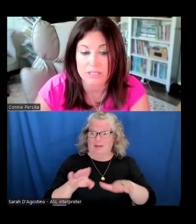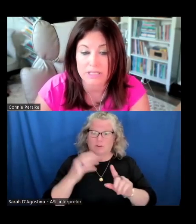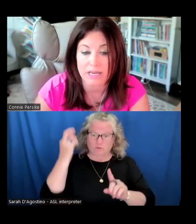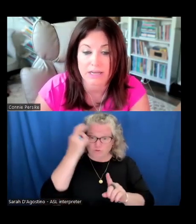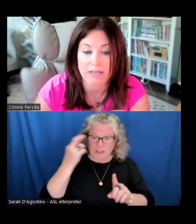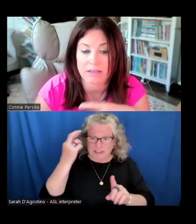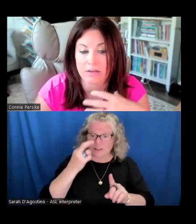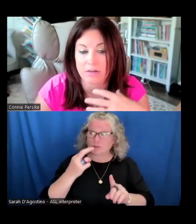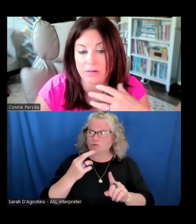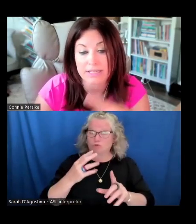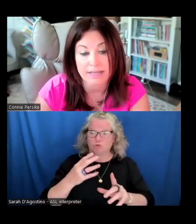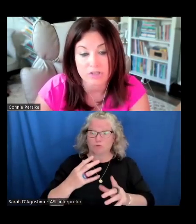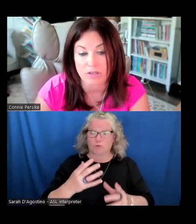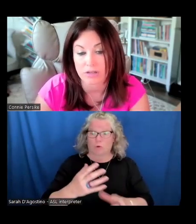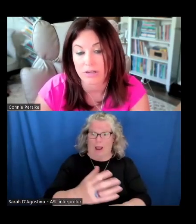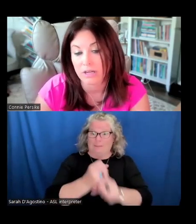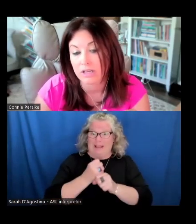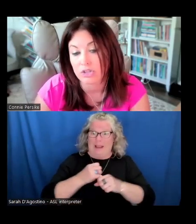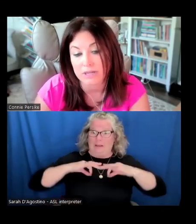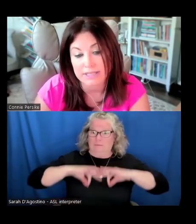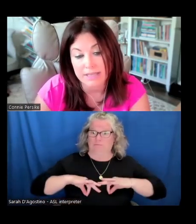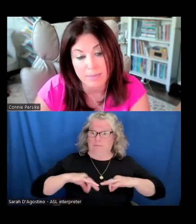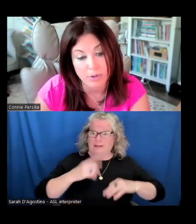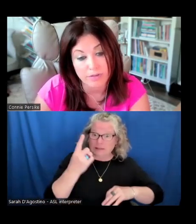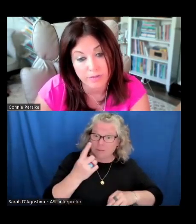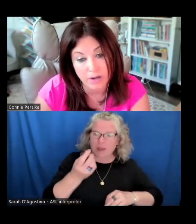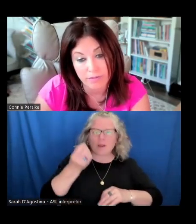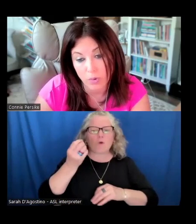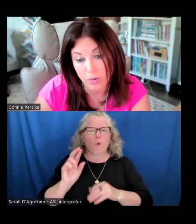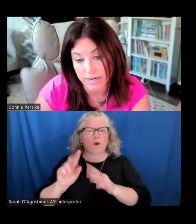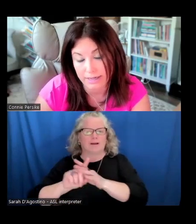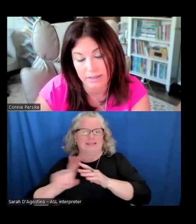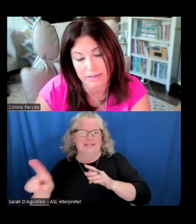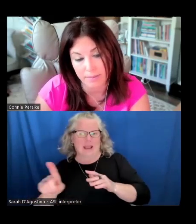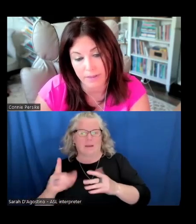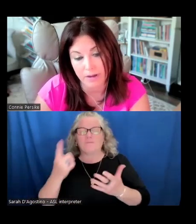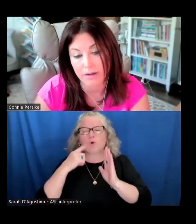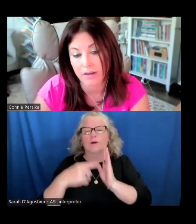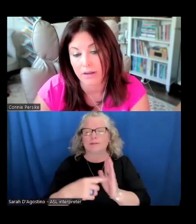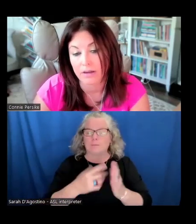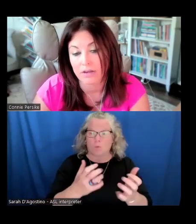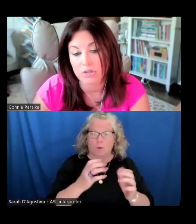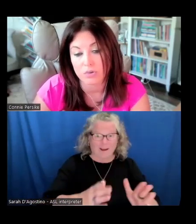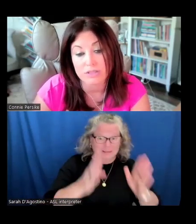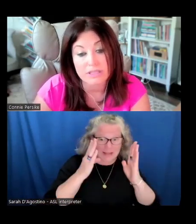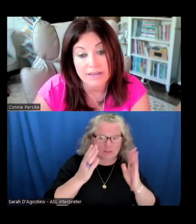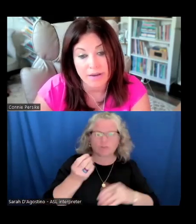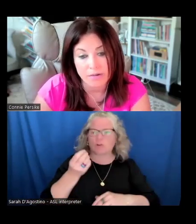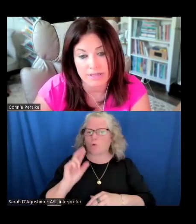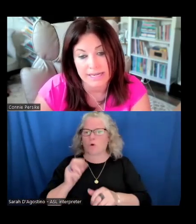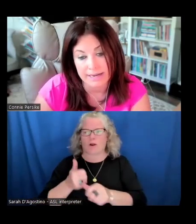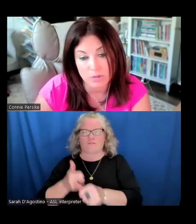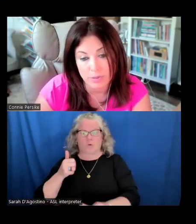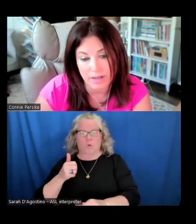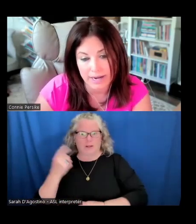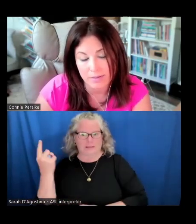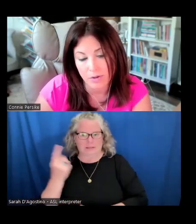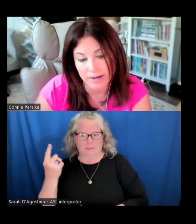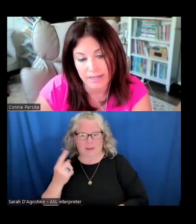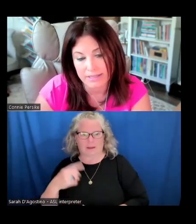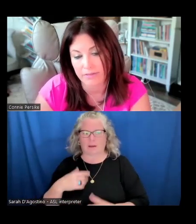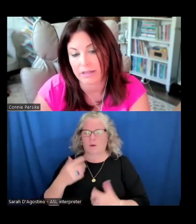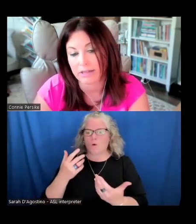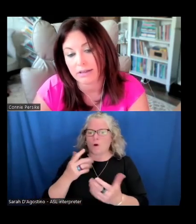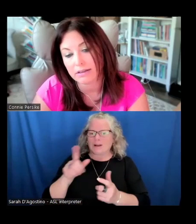something, to attain, attention, to escape or avoid something, to seek out a tangible item